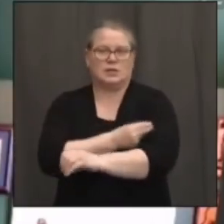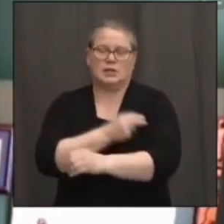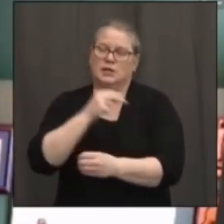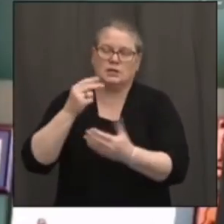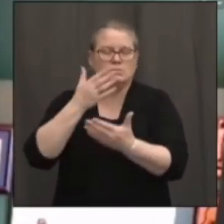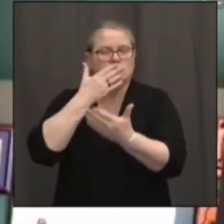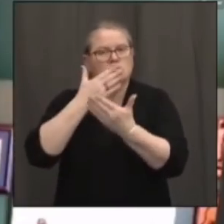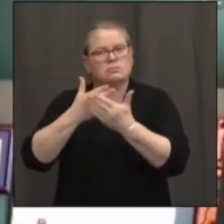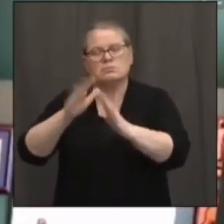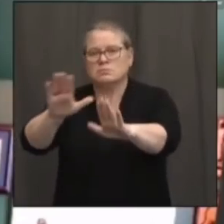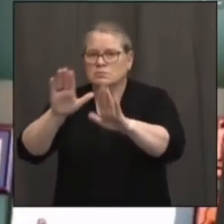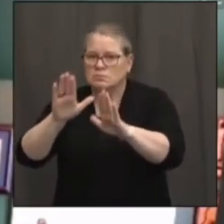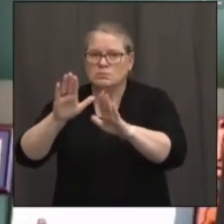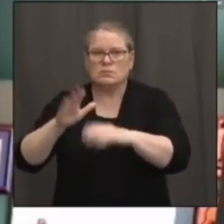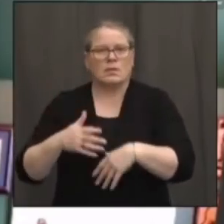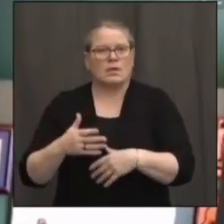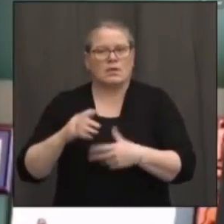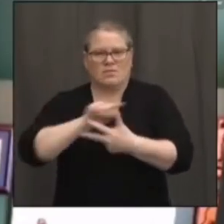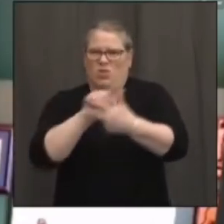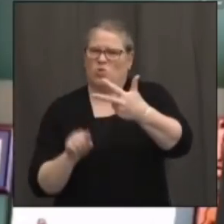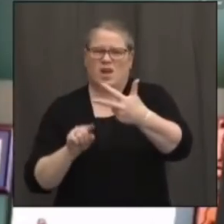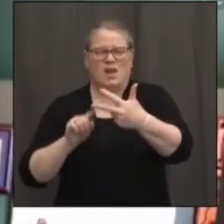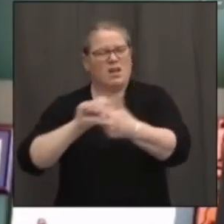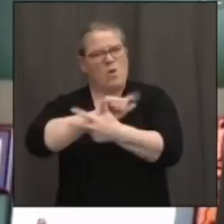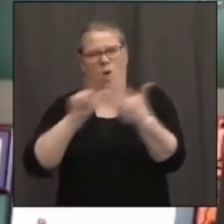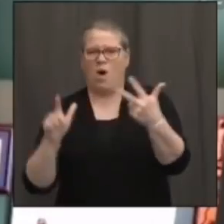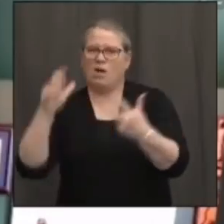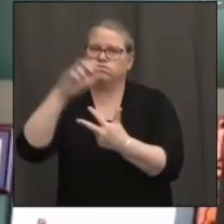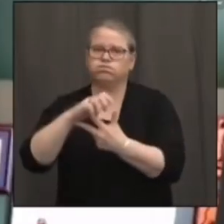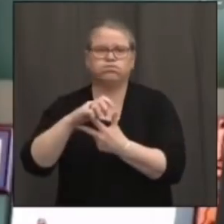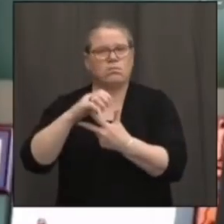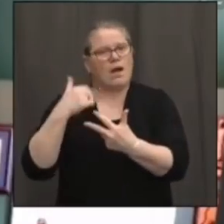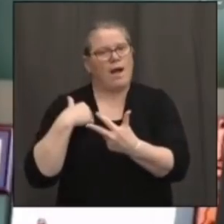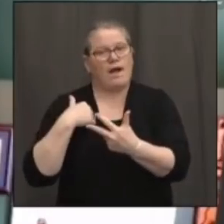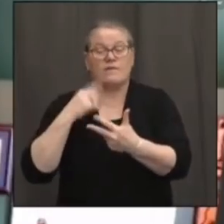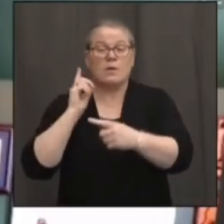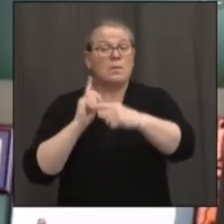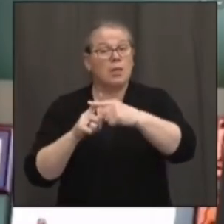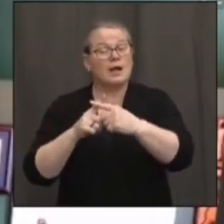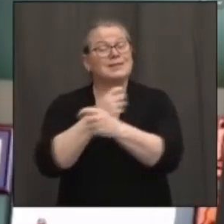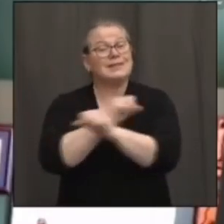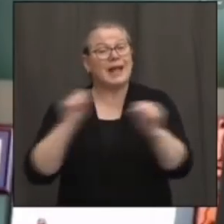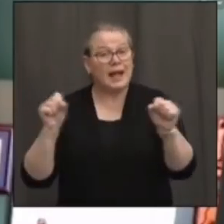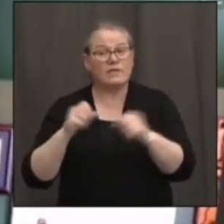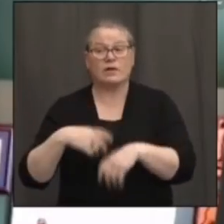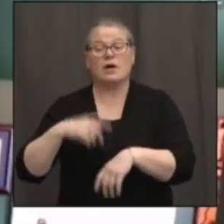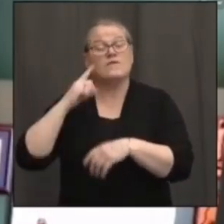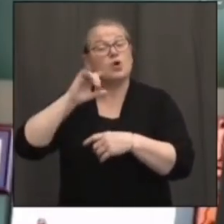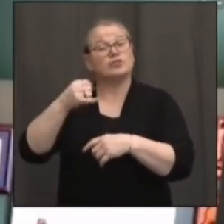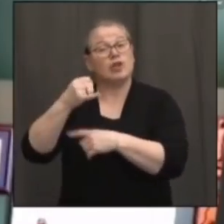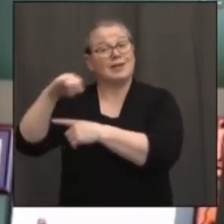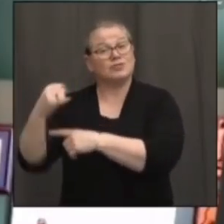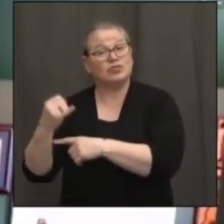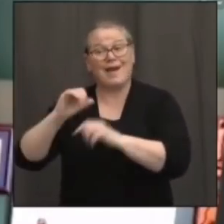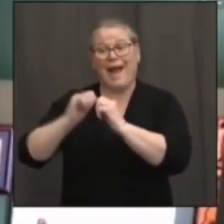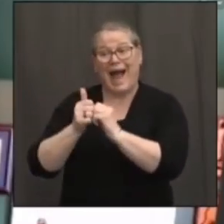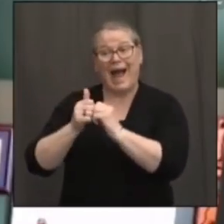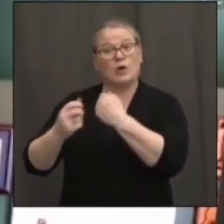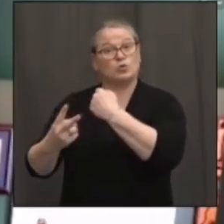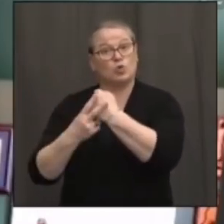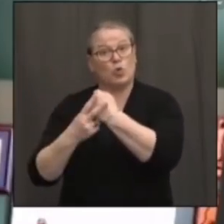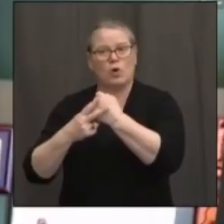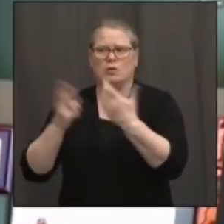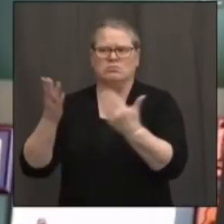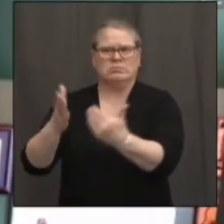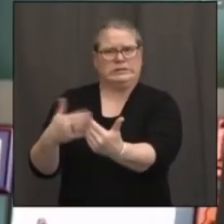vaccines, all of which are also remarkably safe. The safety story for the J&J vaccine is fantastic. This is a